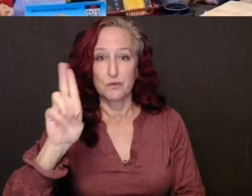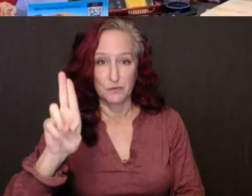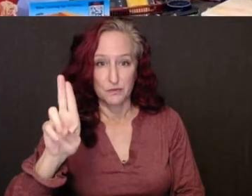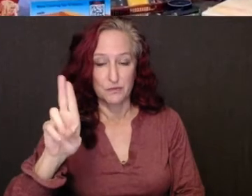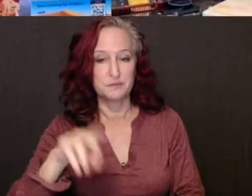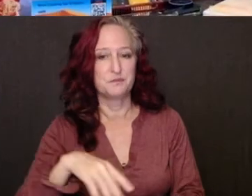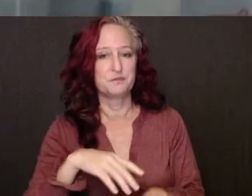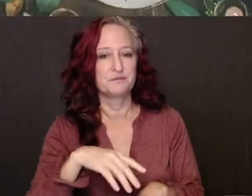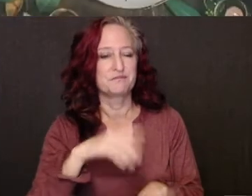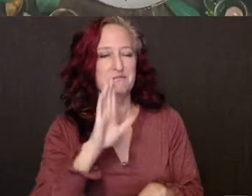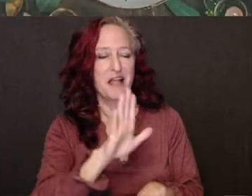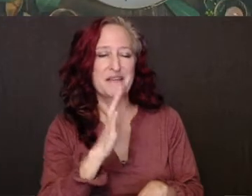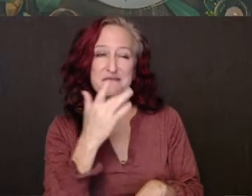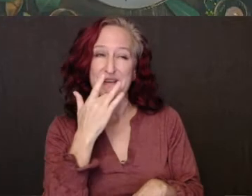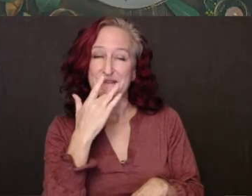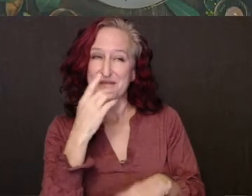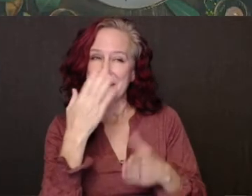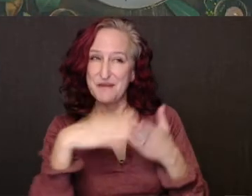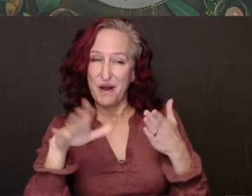the session.